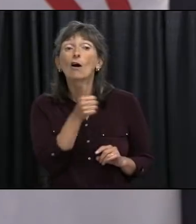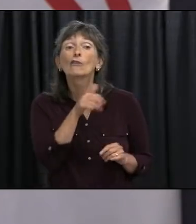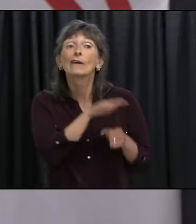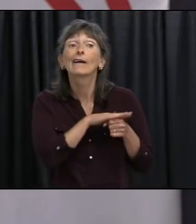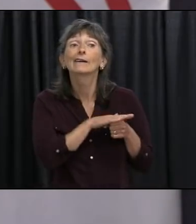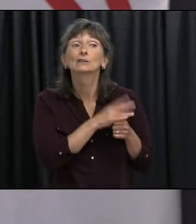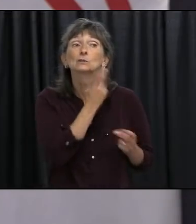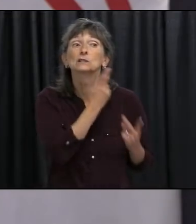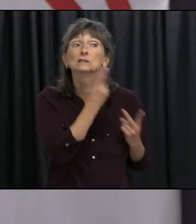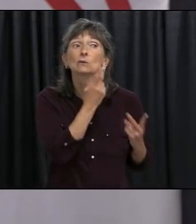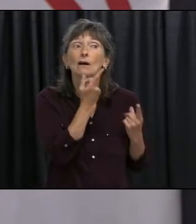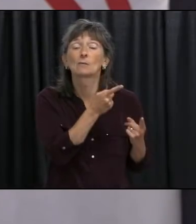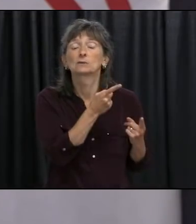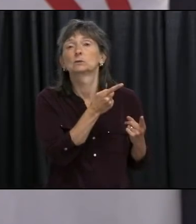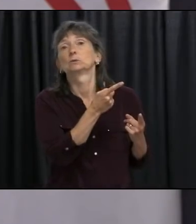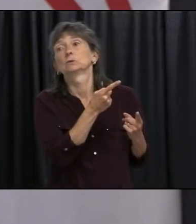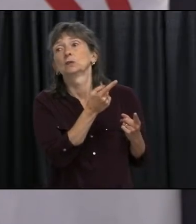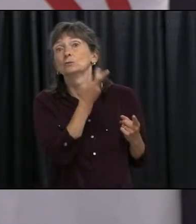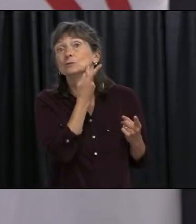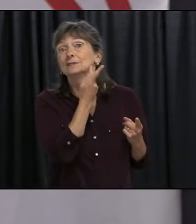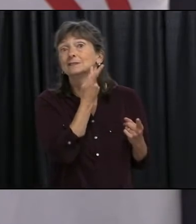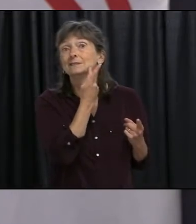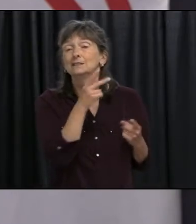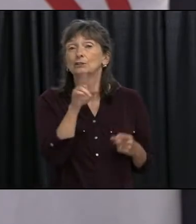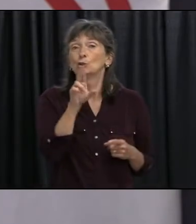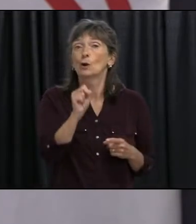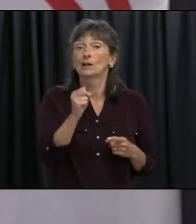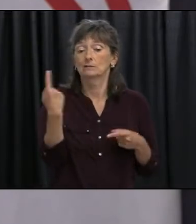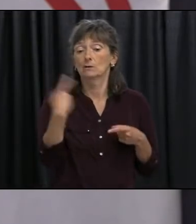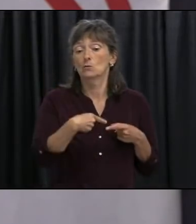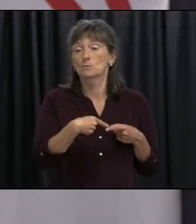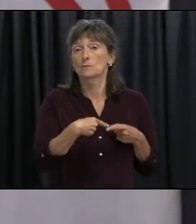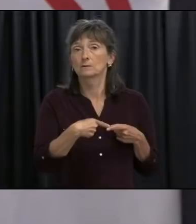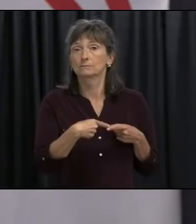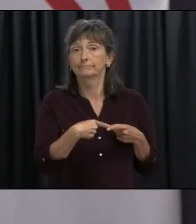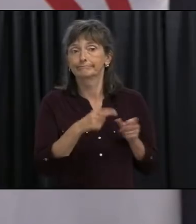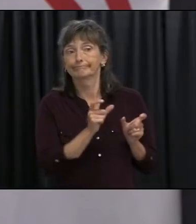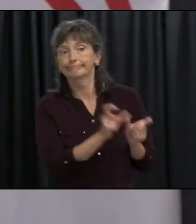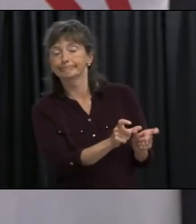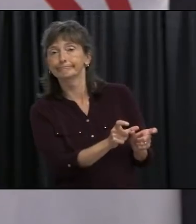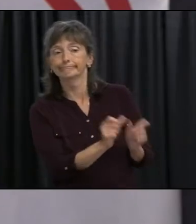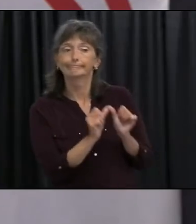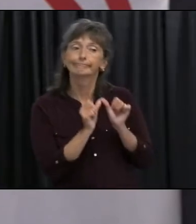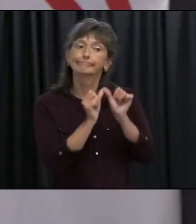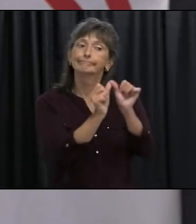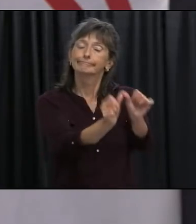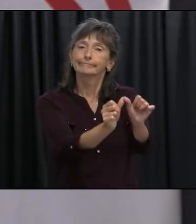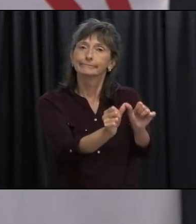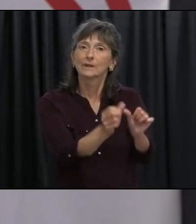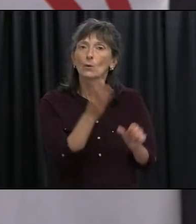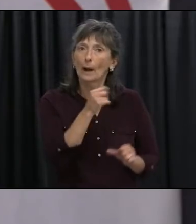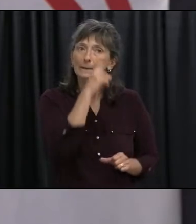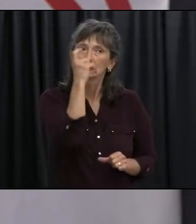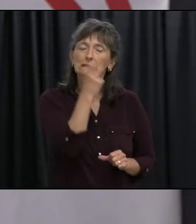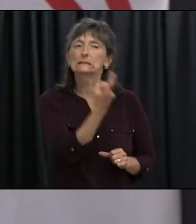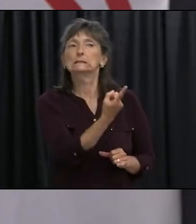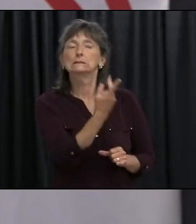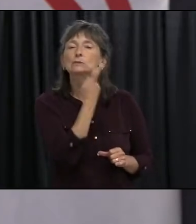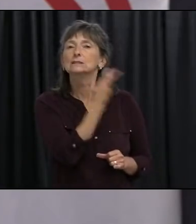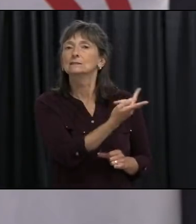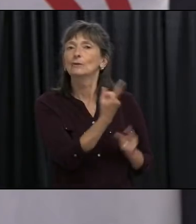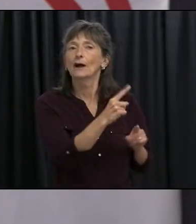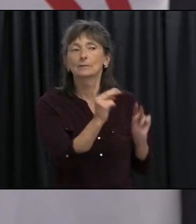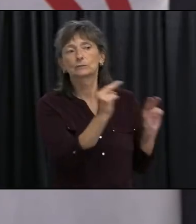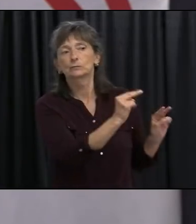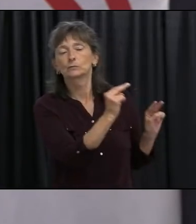why we see our U.S. International border still closed and extend it to be closed. So we look